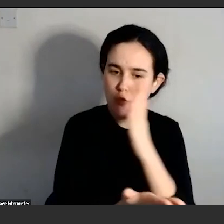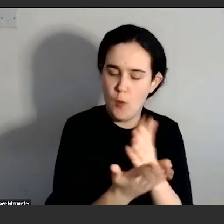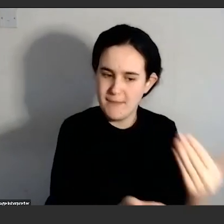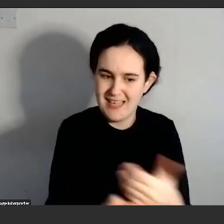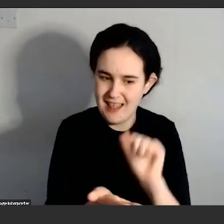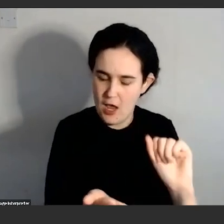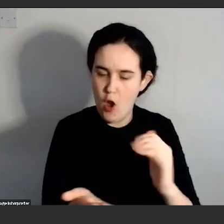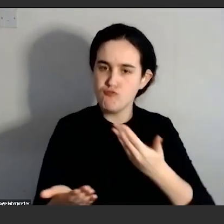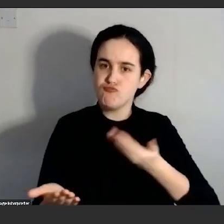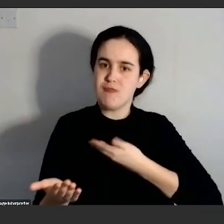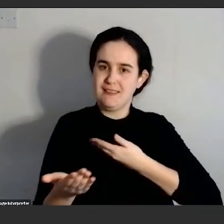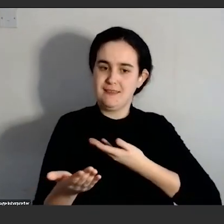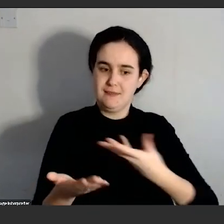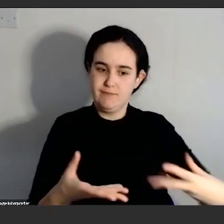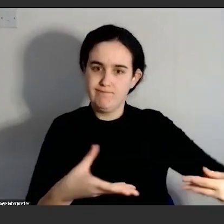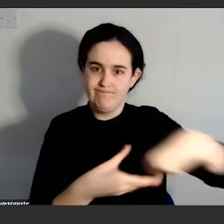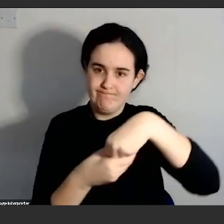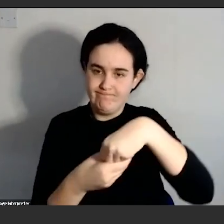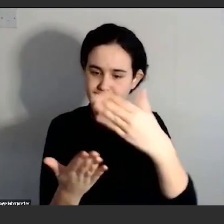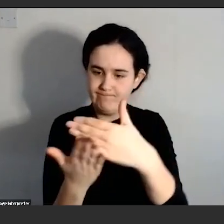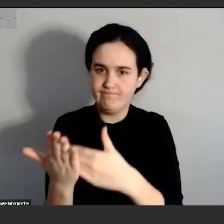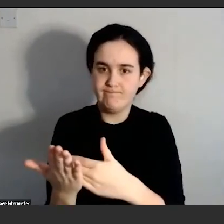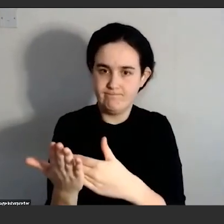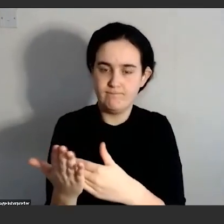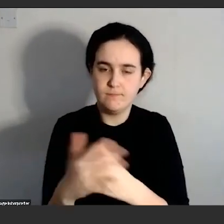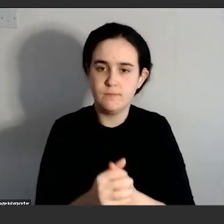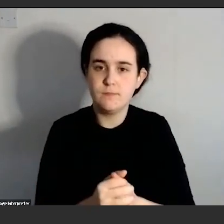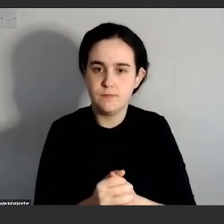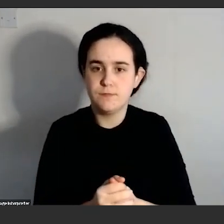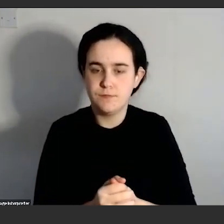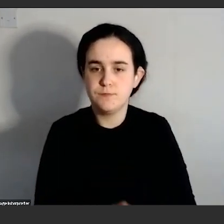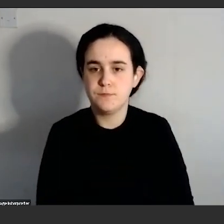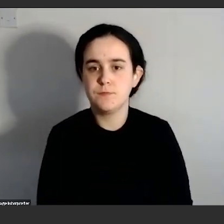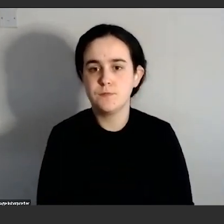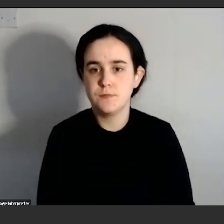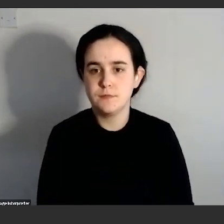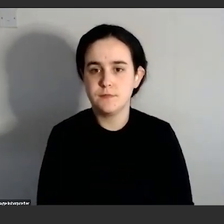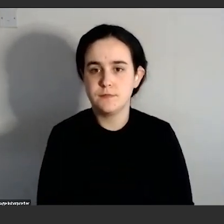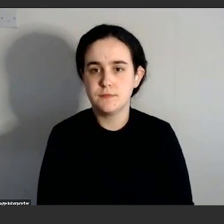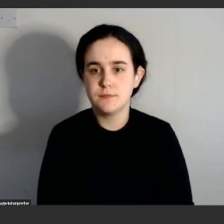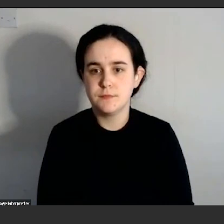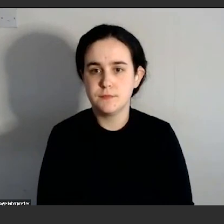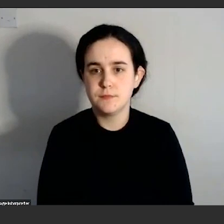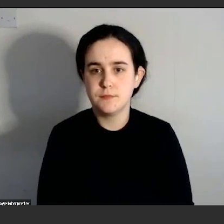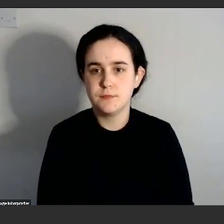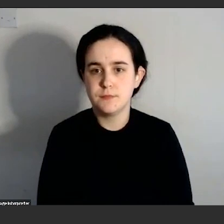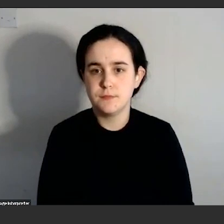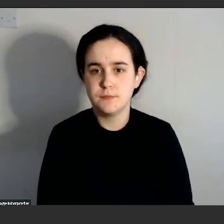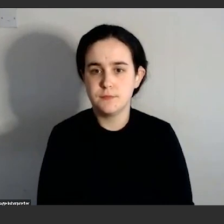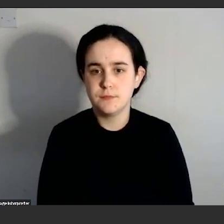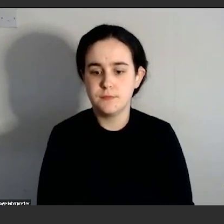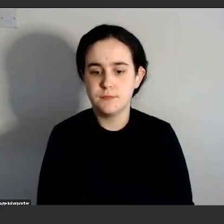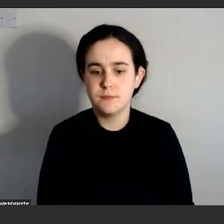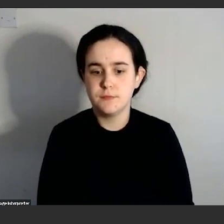of health workers, among others. In Ghana, we are working on disability inclusion in the health sector as part and parcel of attaining our universal